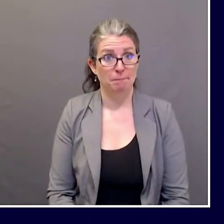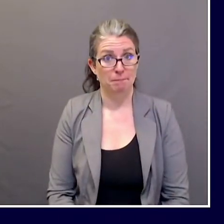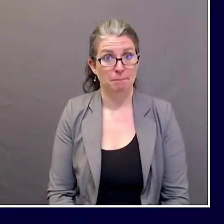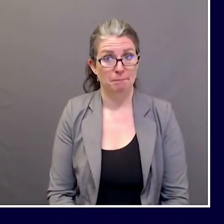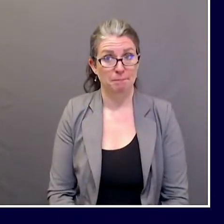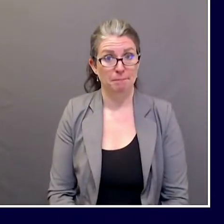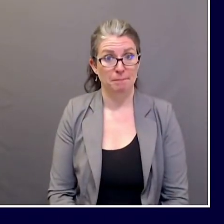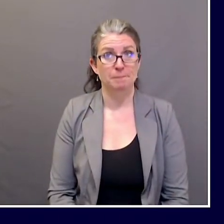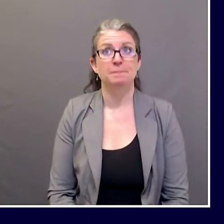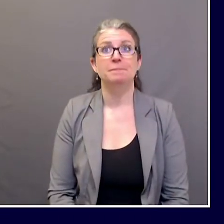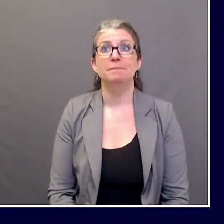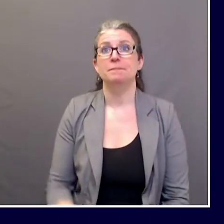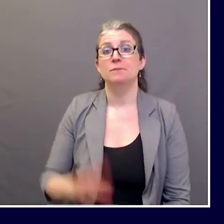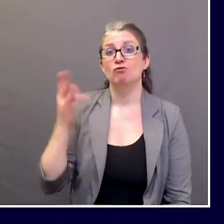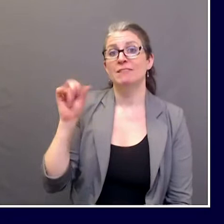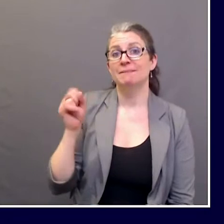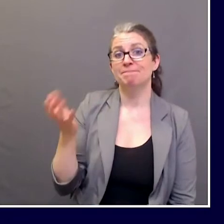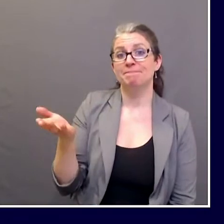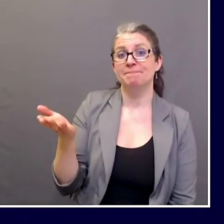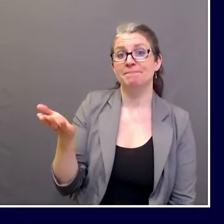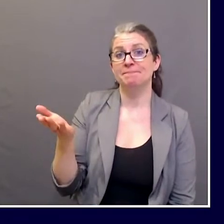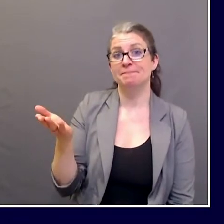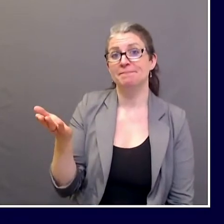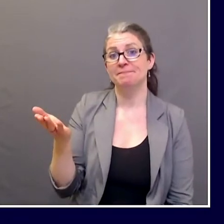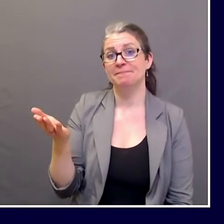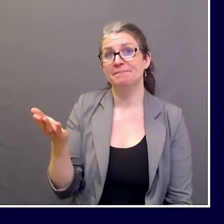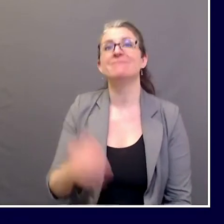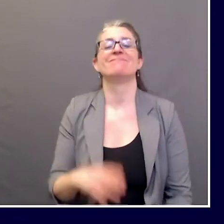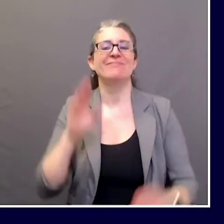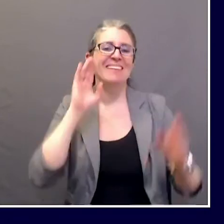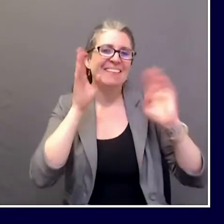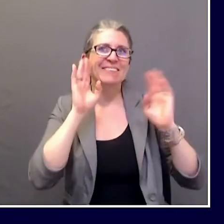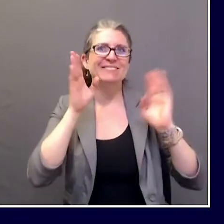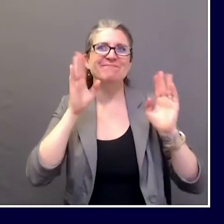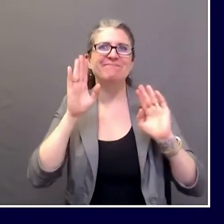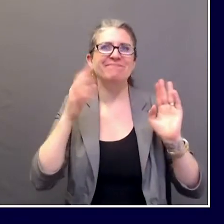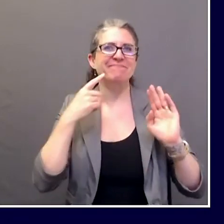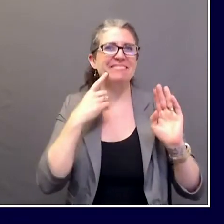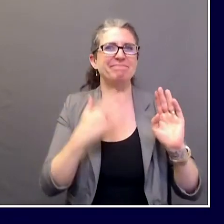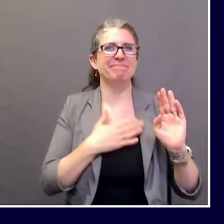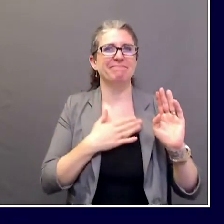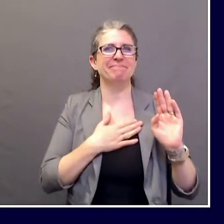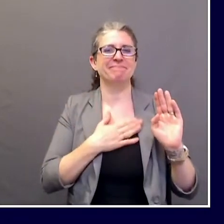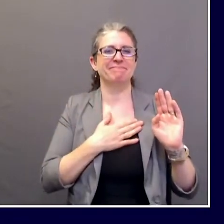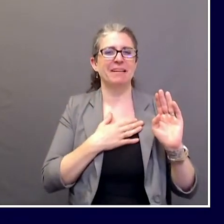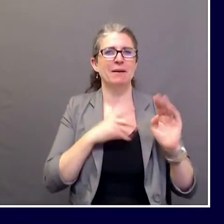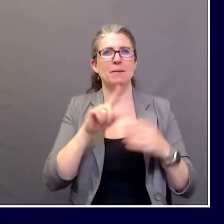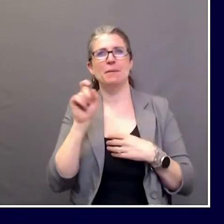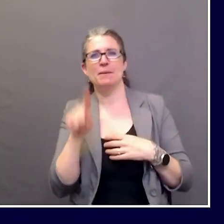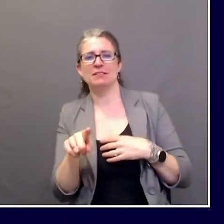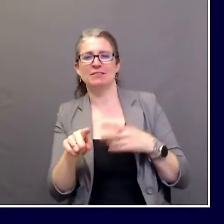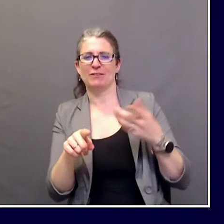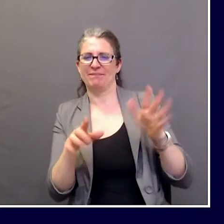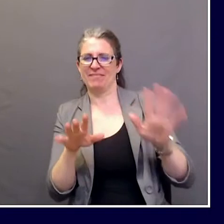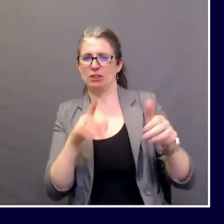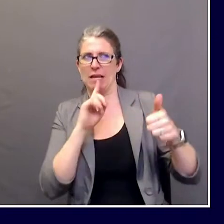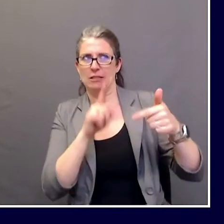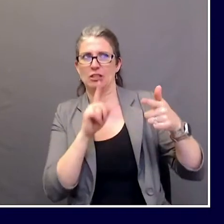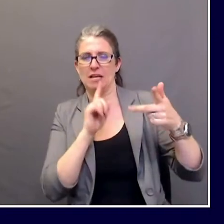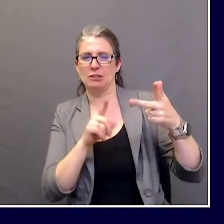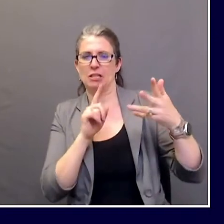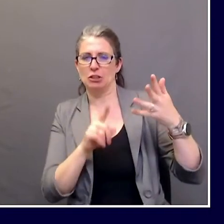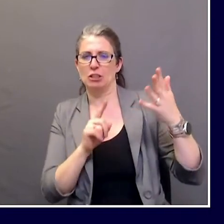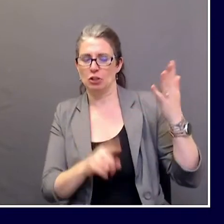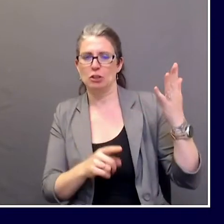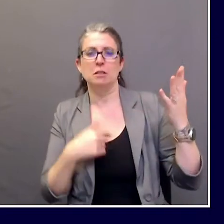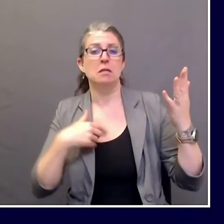Hi, everybody. I think you guys may have answered a lot of these questions already. So, and please pardon me for a little bit of medical ignorance